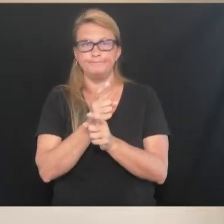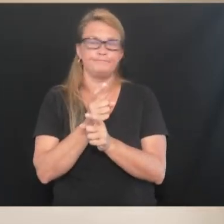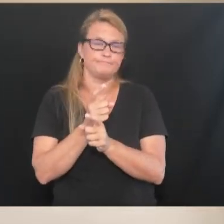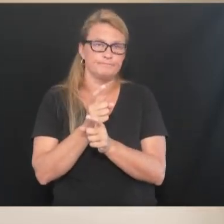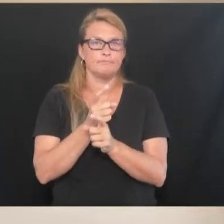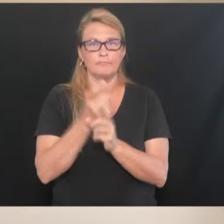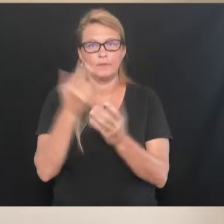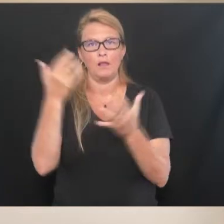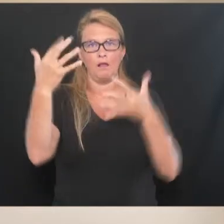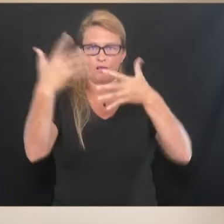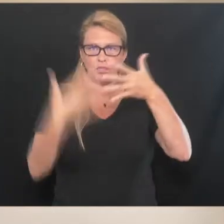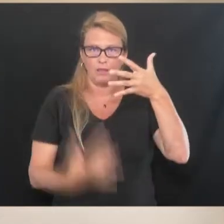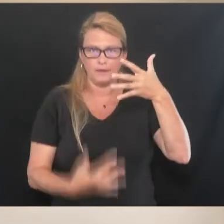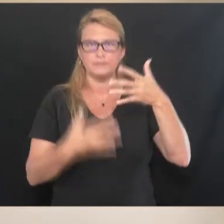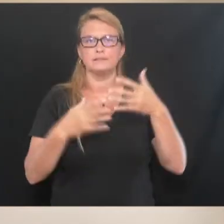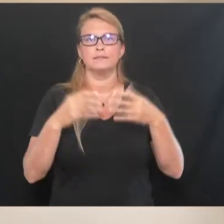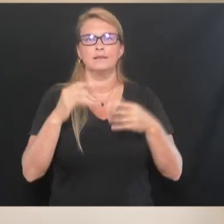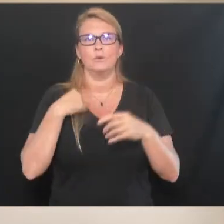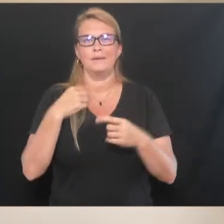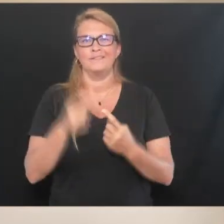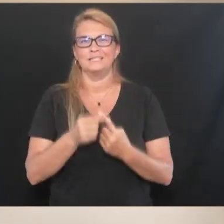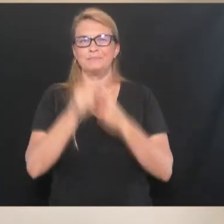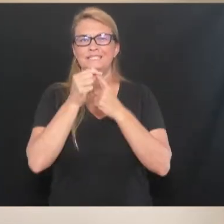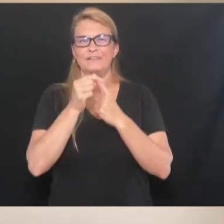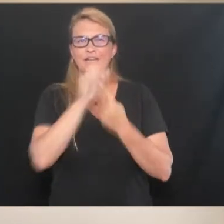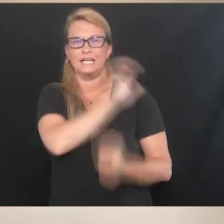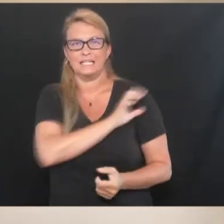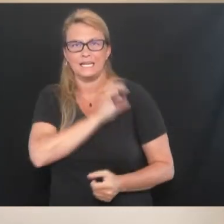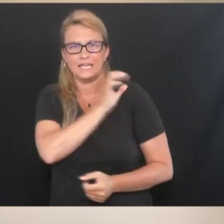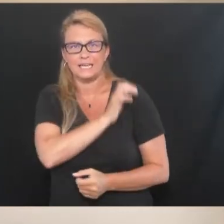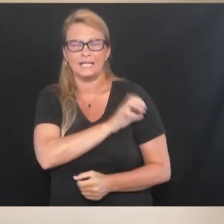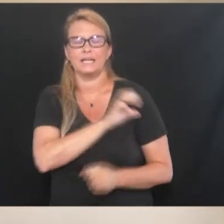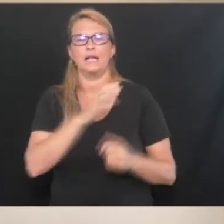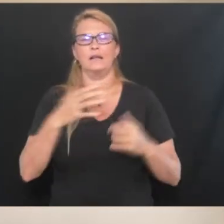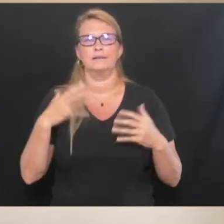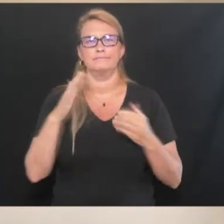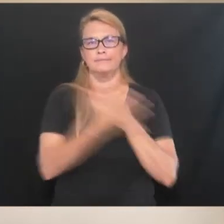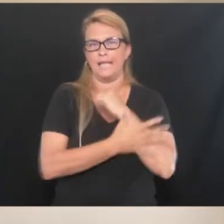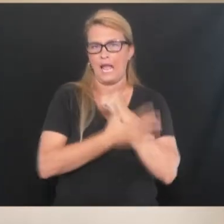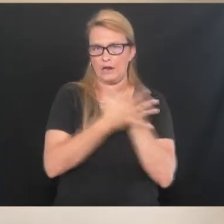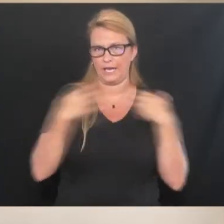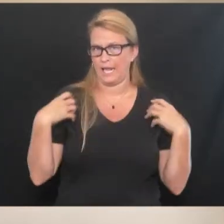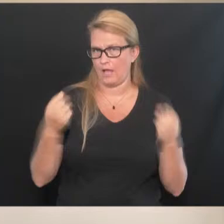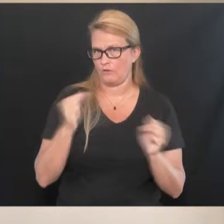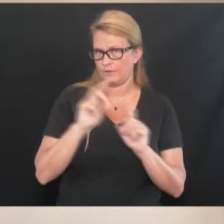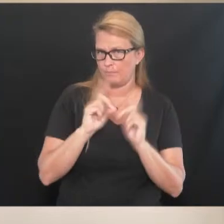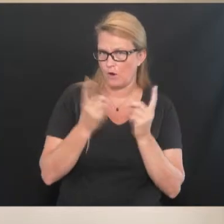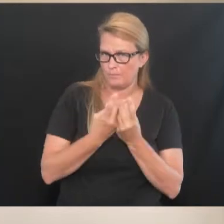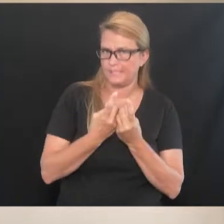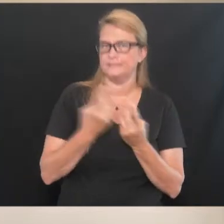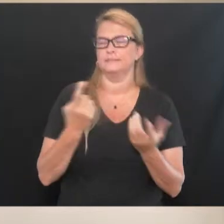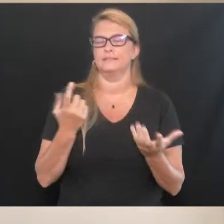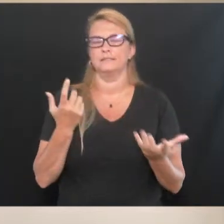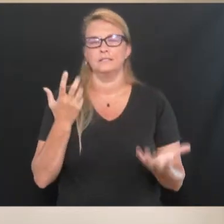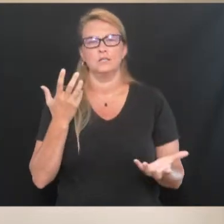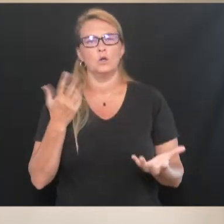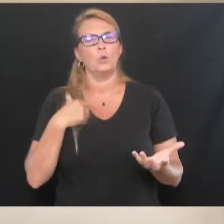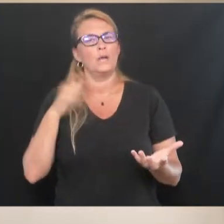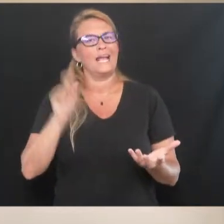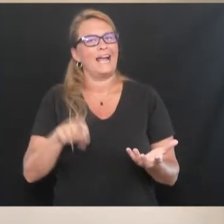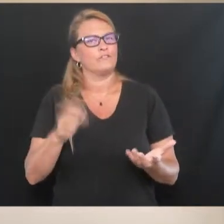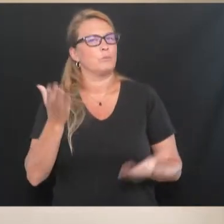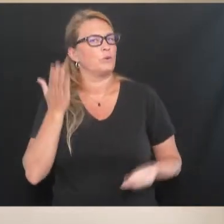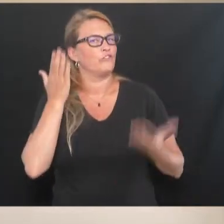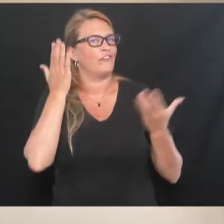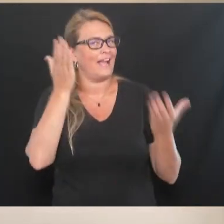be clinics set up at county health departments and other locations, just like we did. We'll have to provide